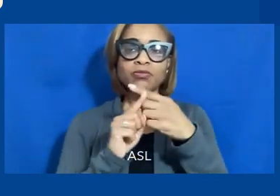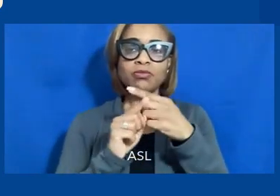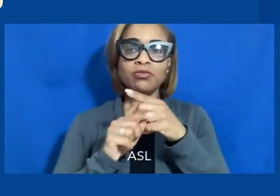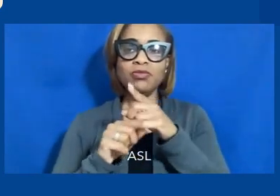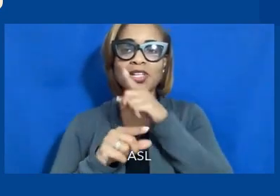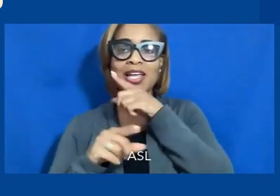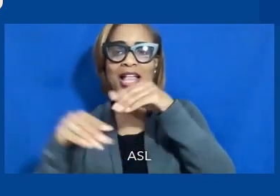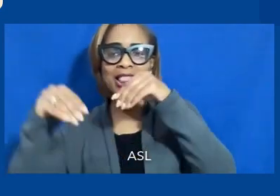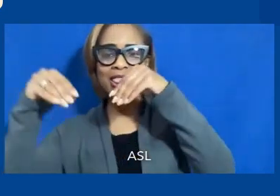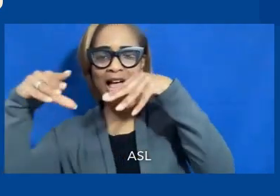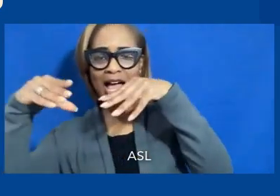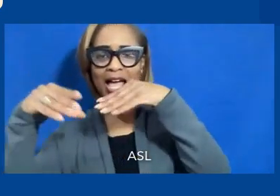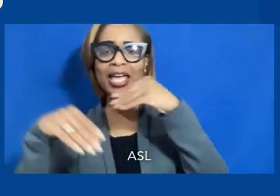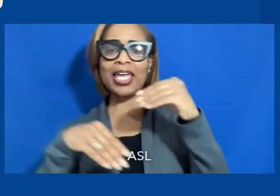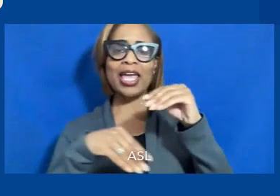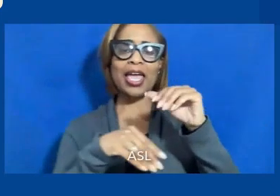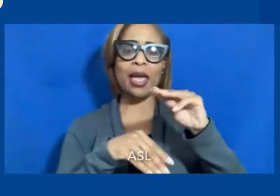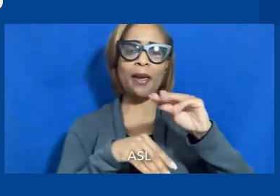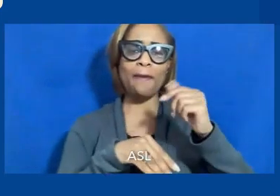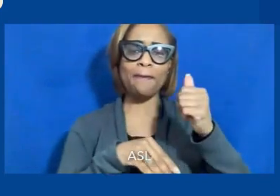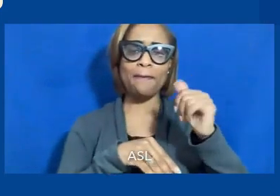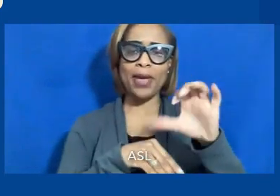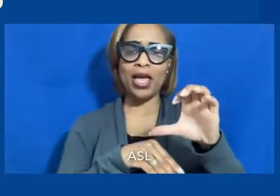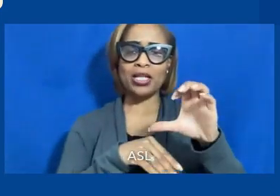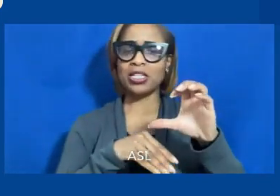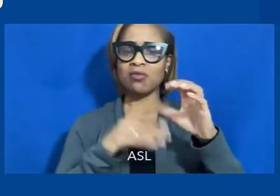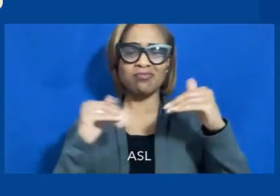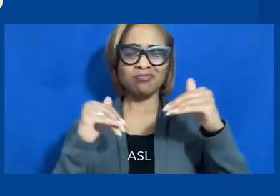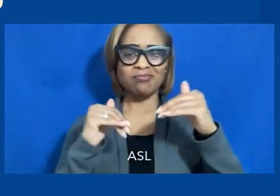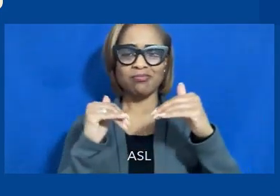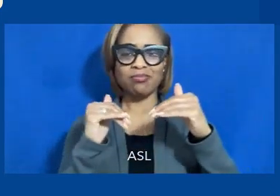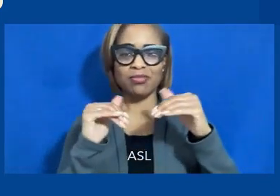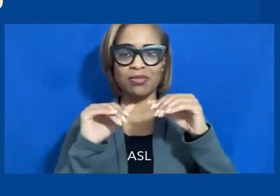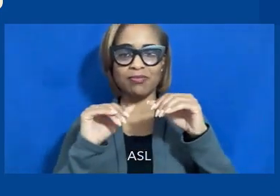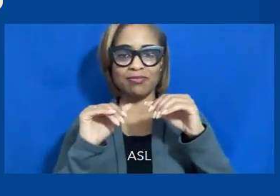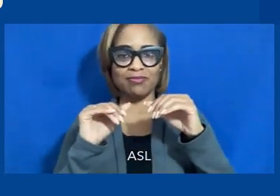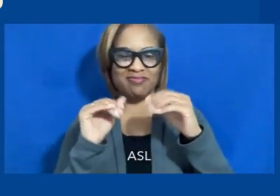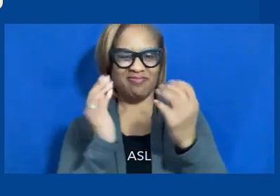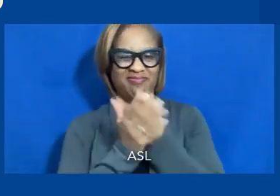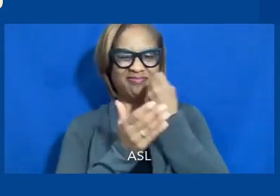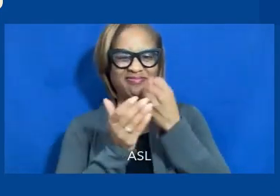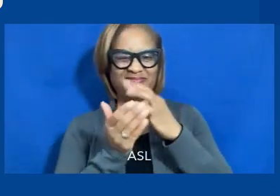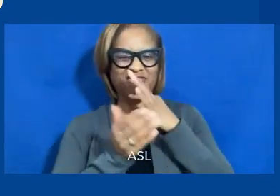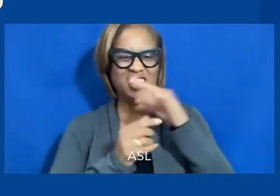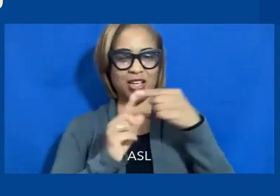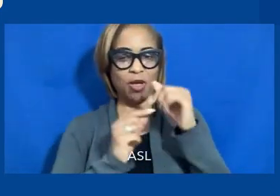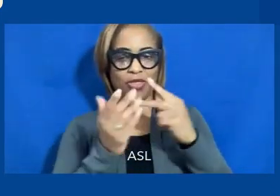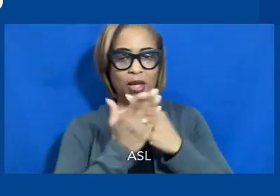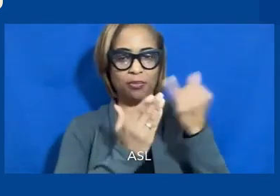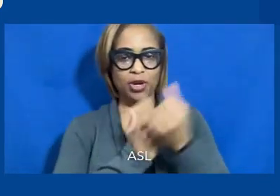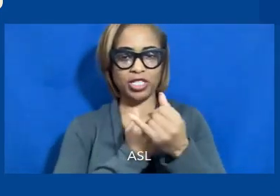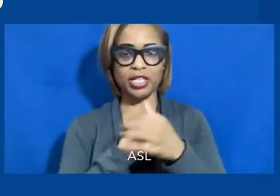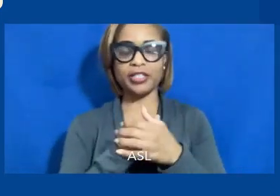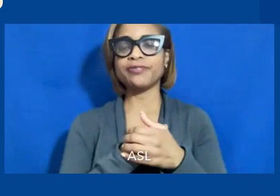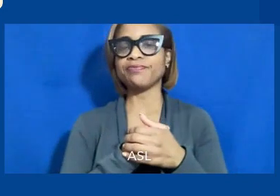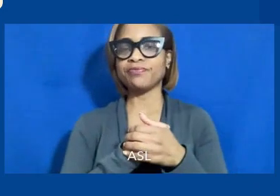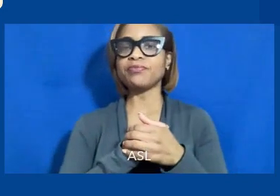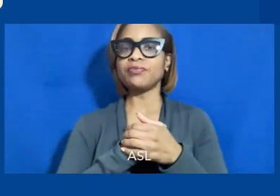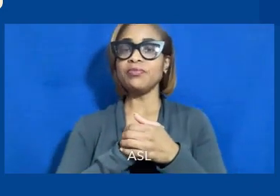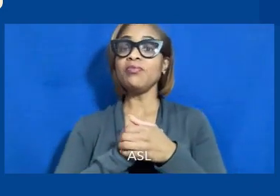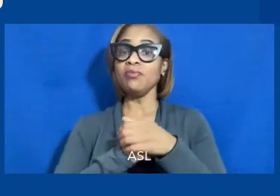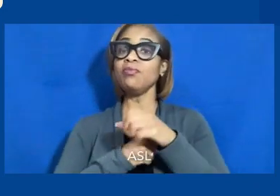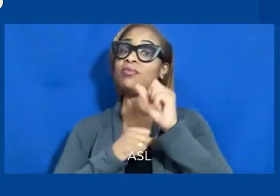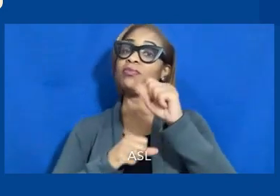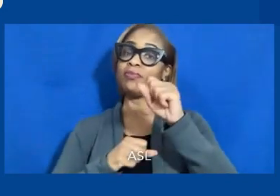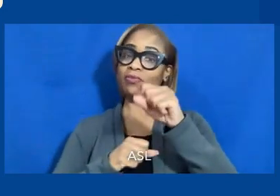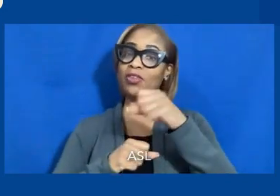we haven't really had a chance to discuss that project. Okay, yeah, totally. And that's great. So